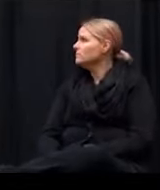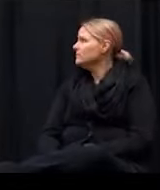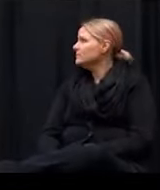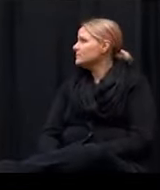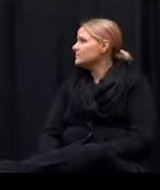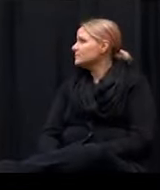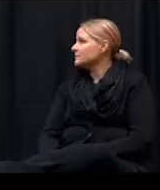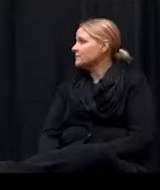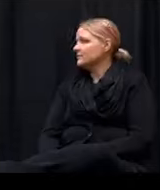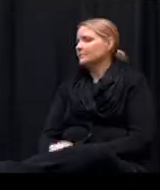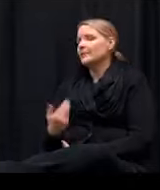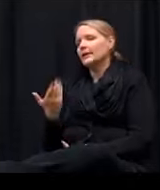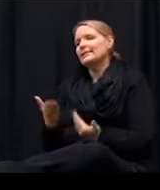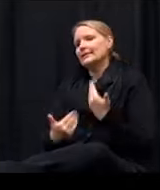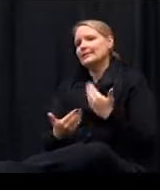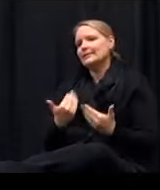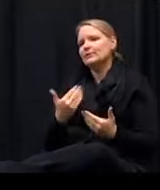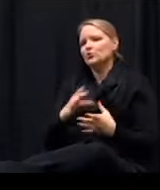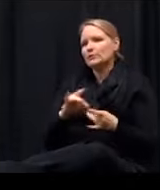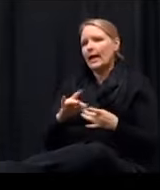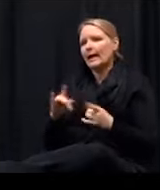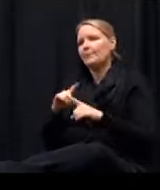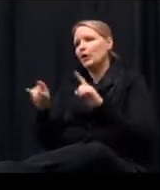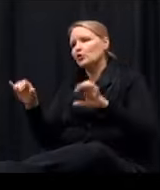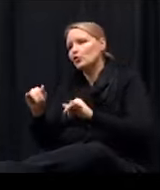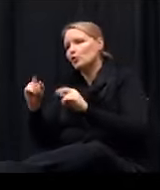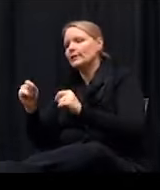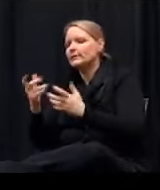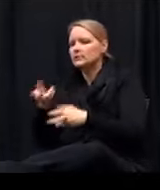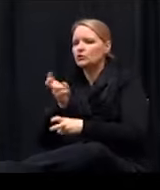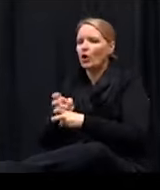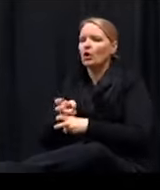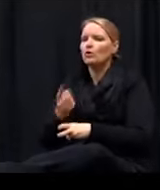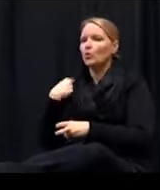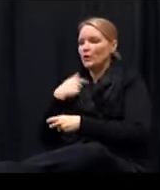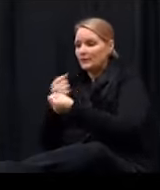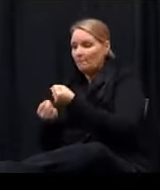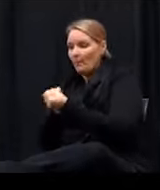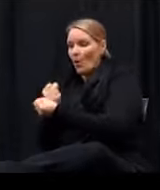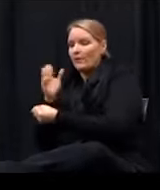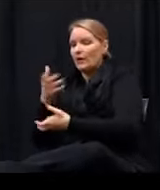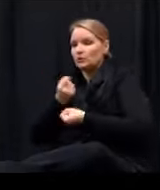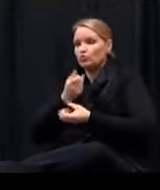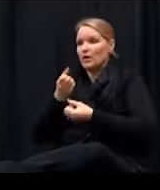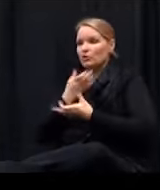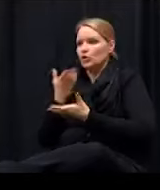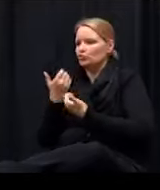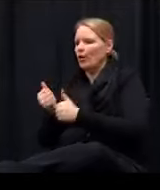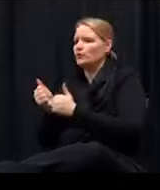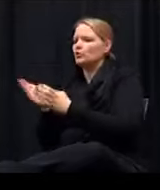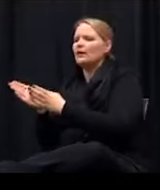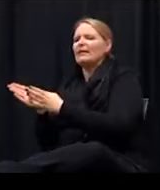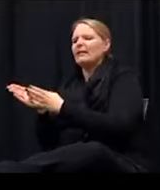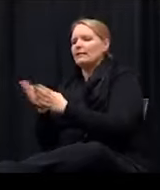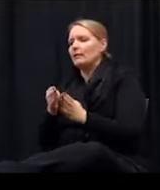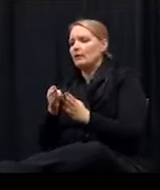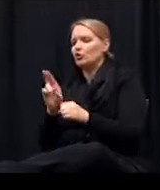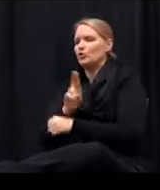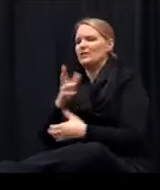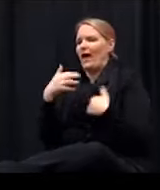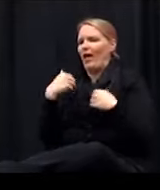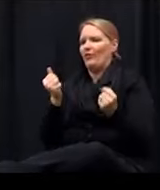And this is a lot easier said than done, we accept and support the child's expression of their feelings, redirecting them to use healthy expressions